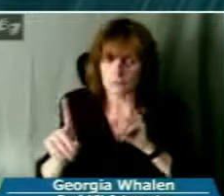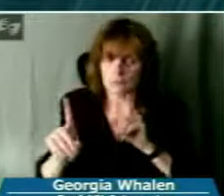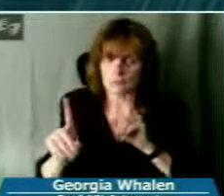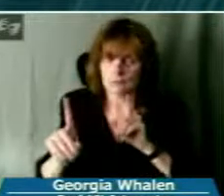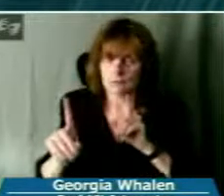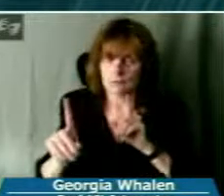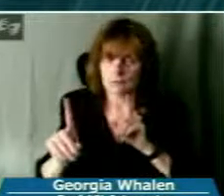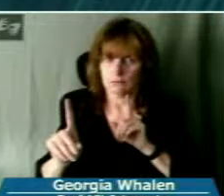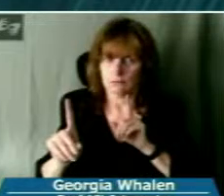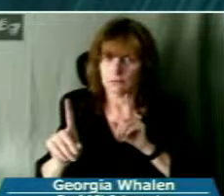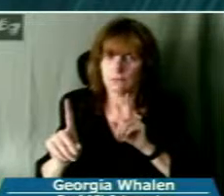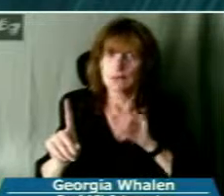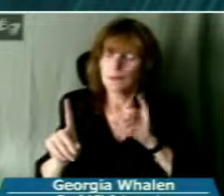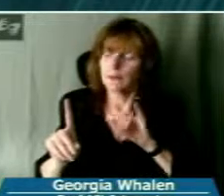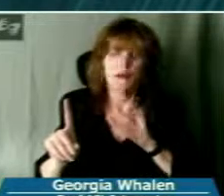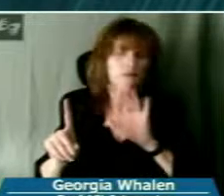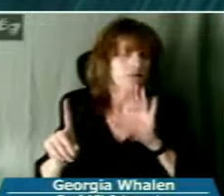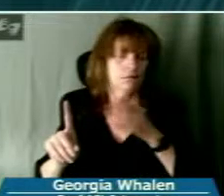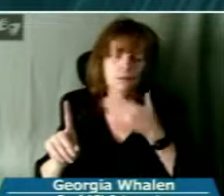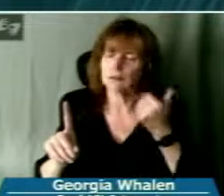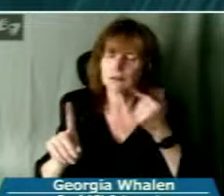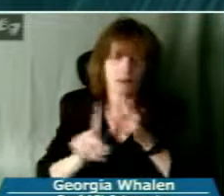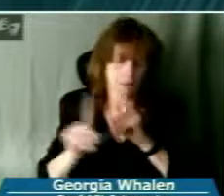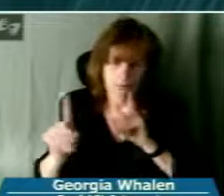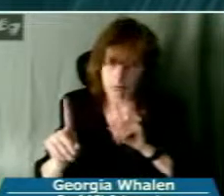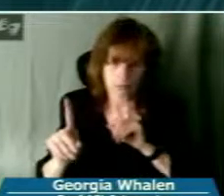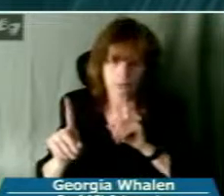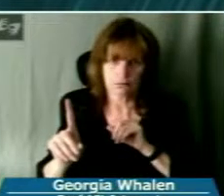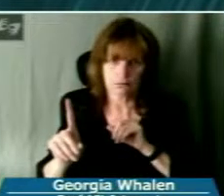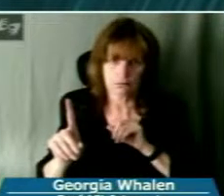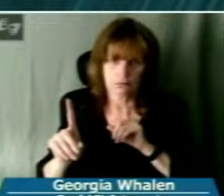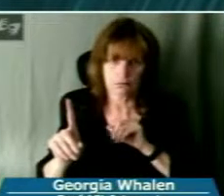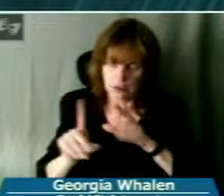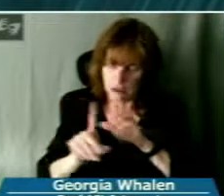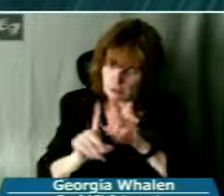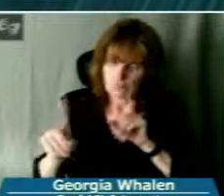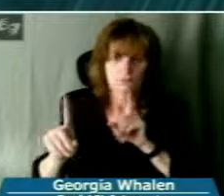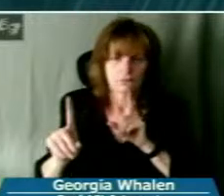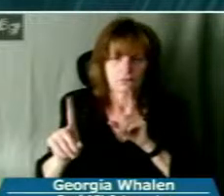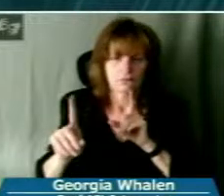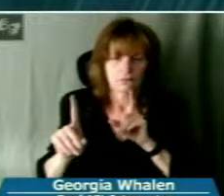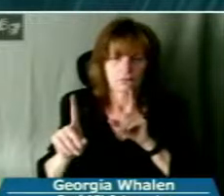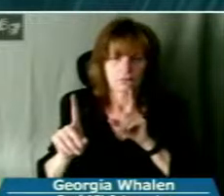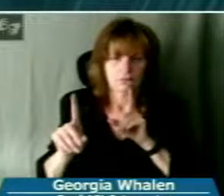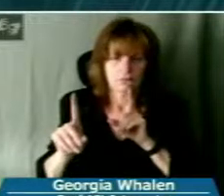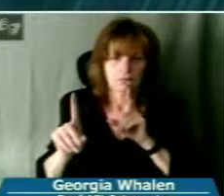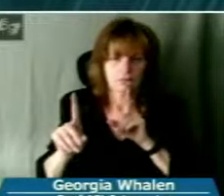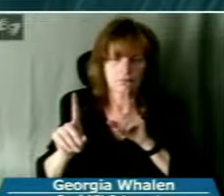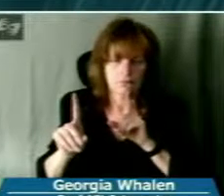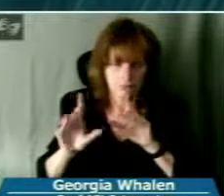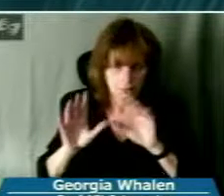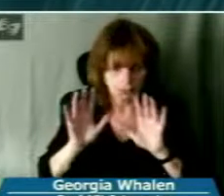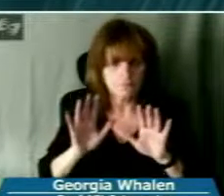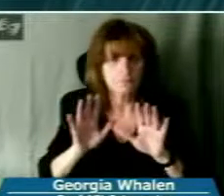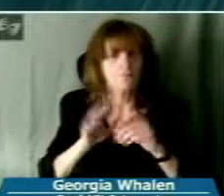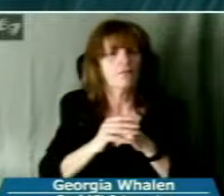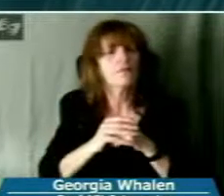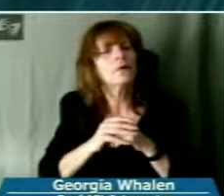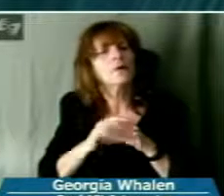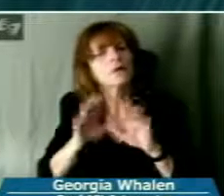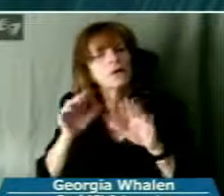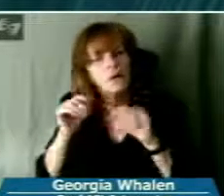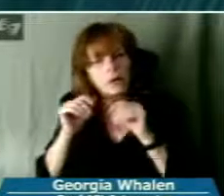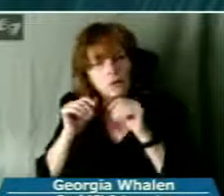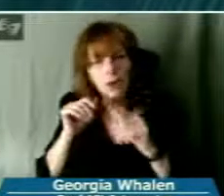best thing that we can do to avoid spreading this virus or sharing this virus with anyone else. So don't forget about that, and